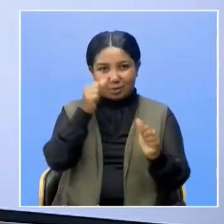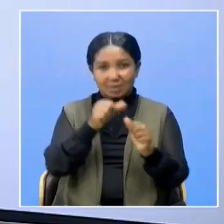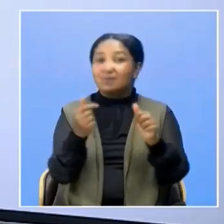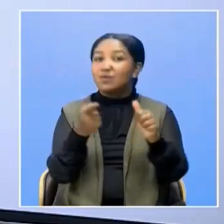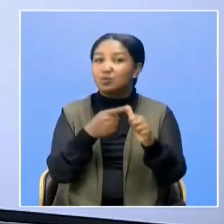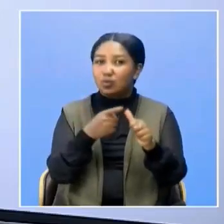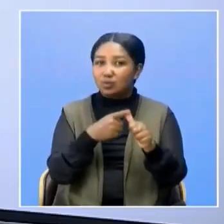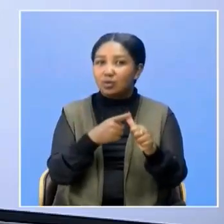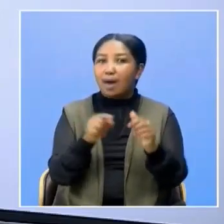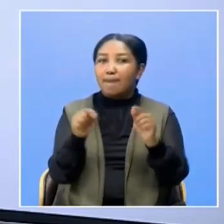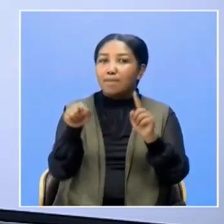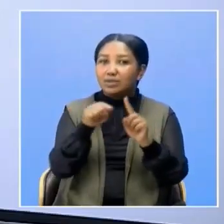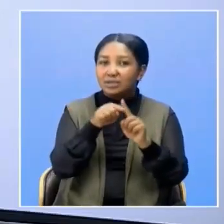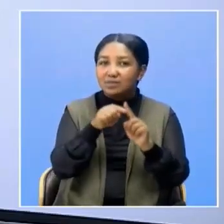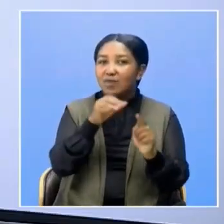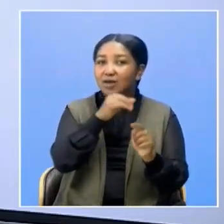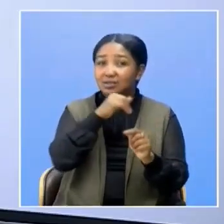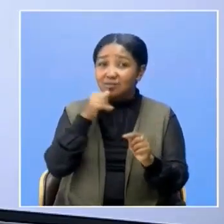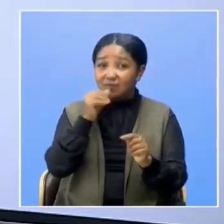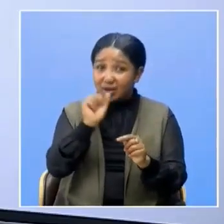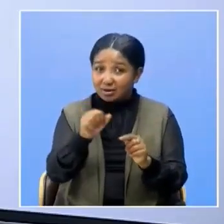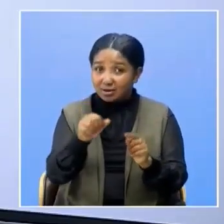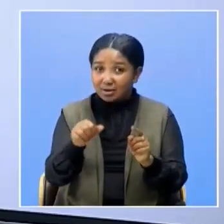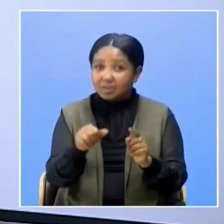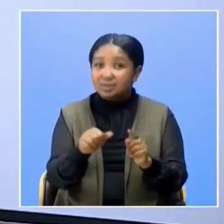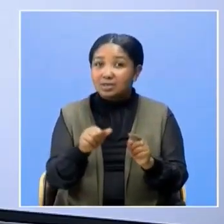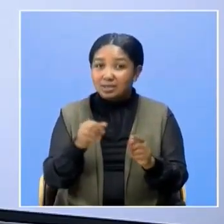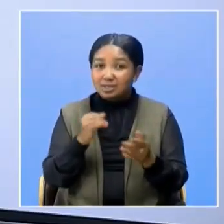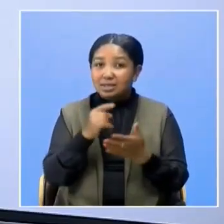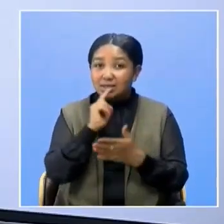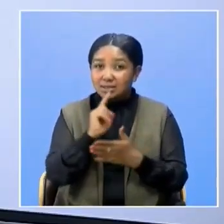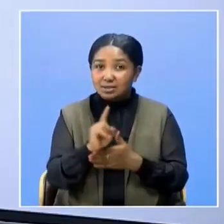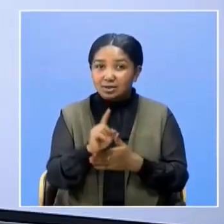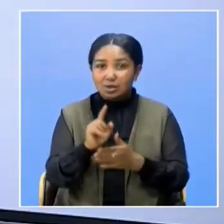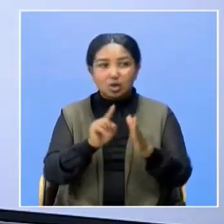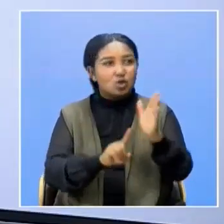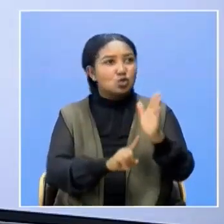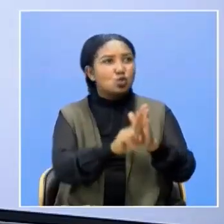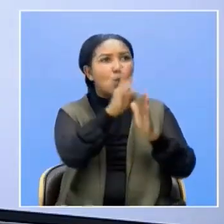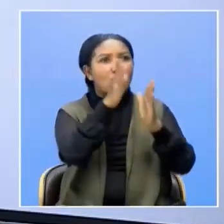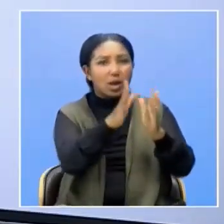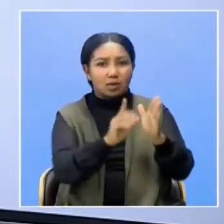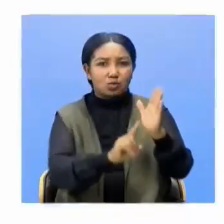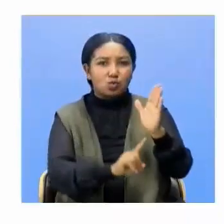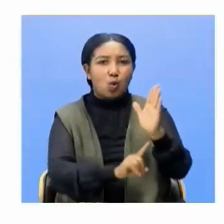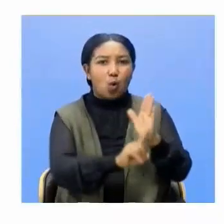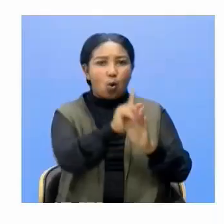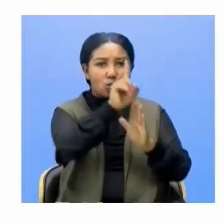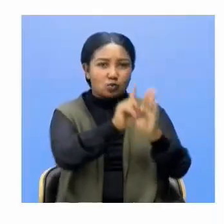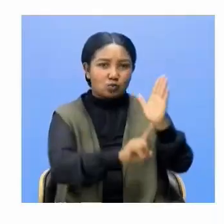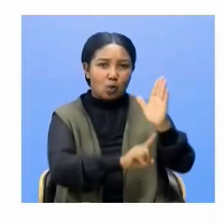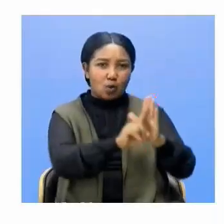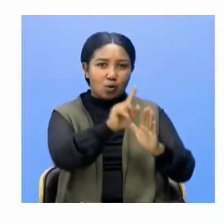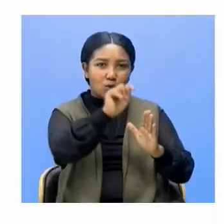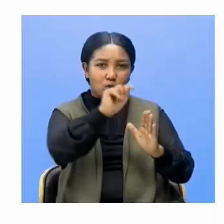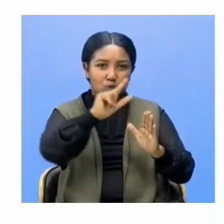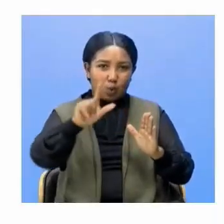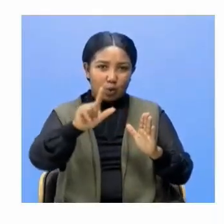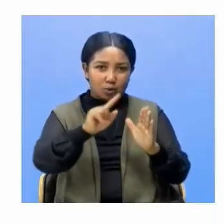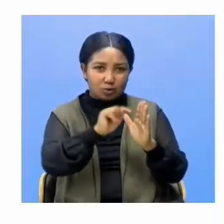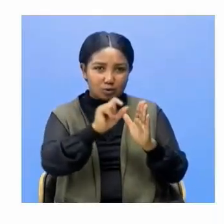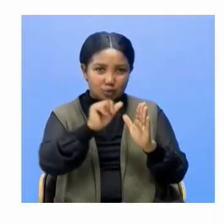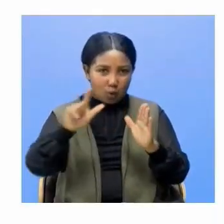was the positive adjective, right? It says what? A tall hill, right? Tall. Tall was